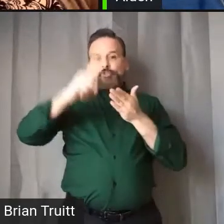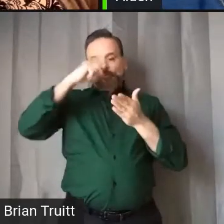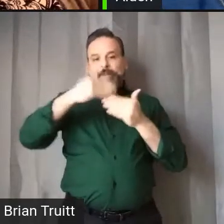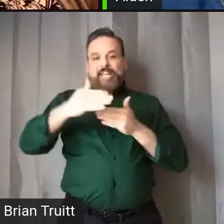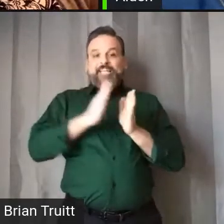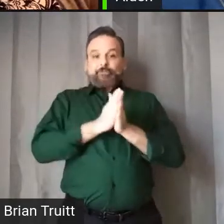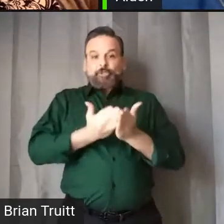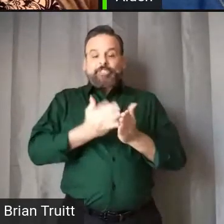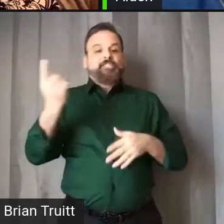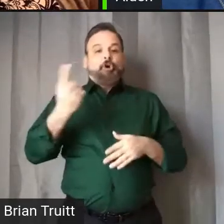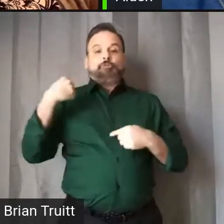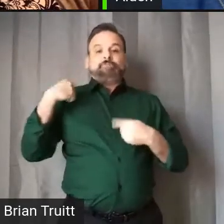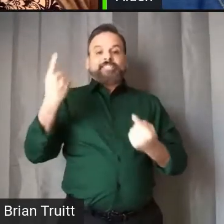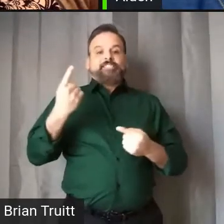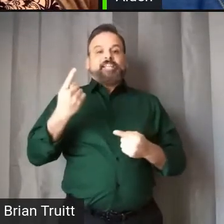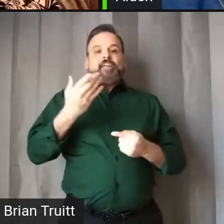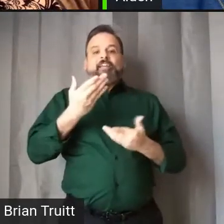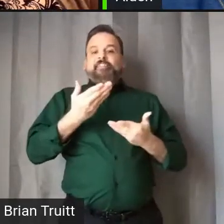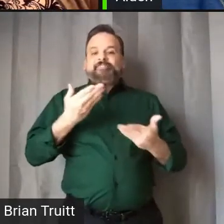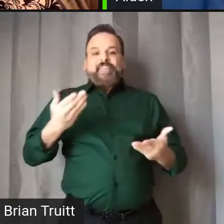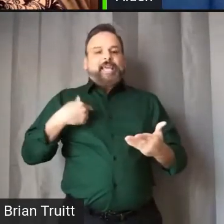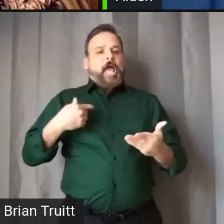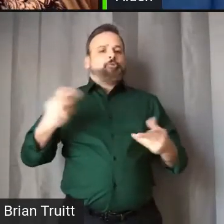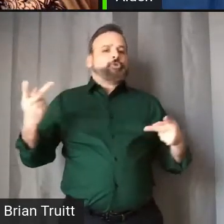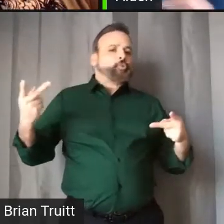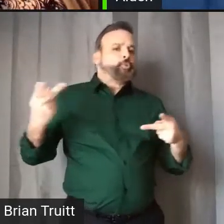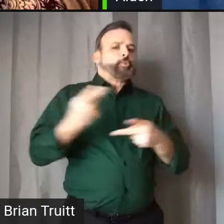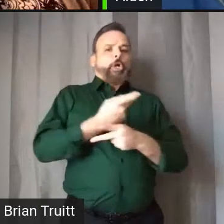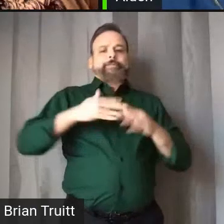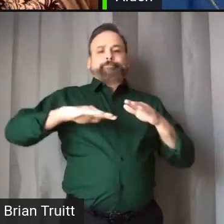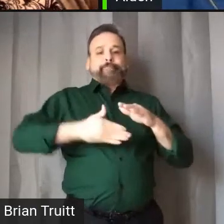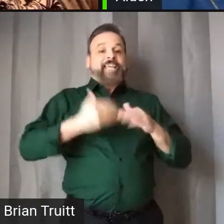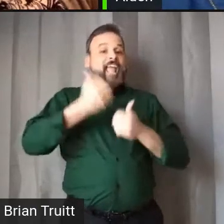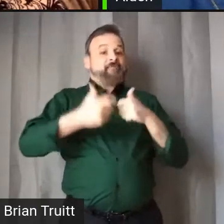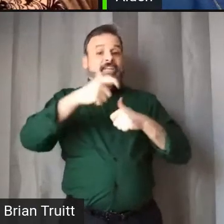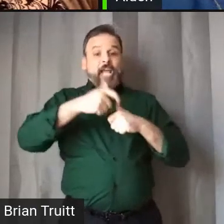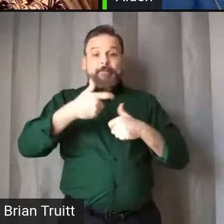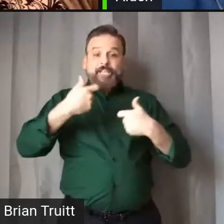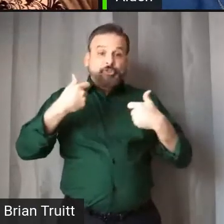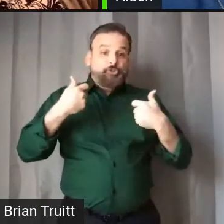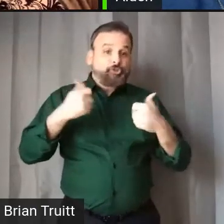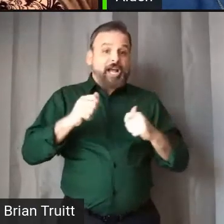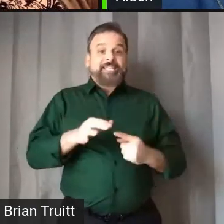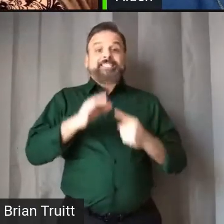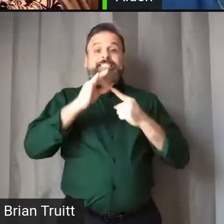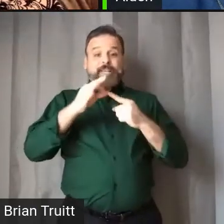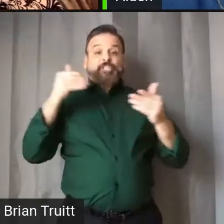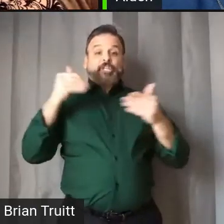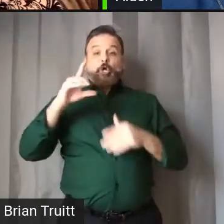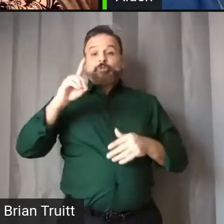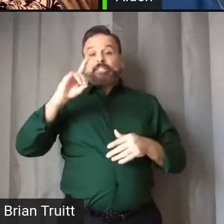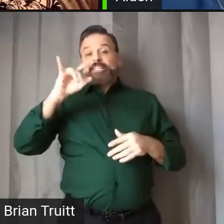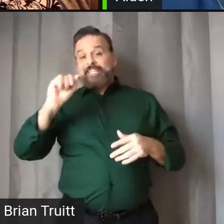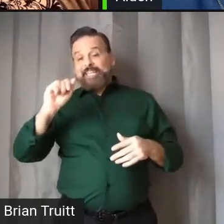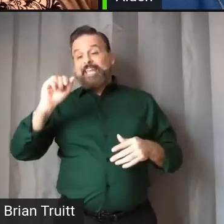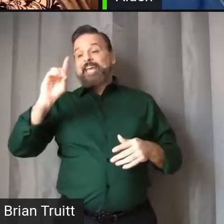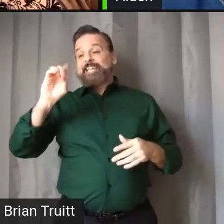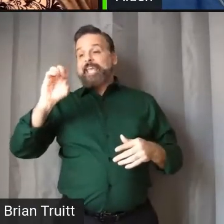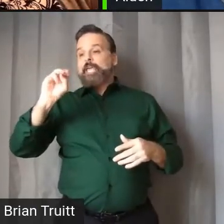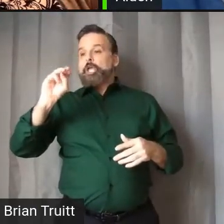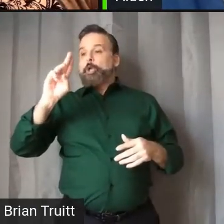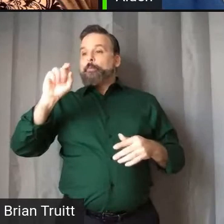always been like the thing I was worst at making. And every time I try, especially around Dia de Muertos, I just like,